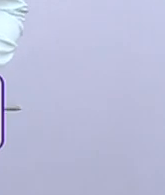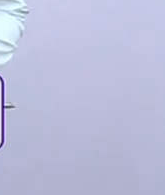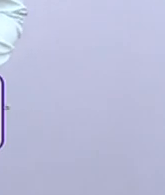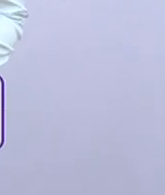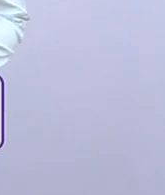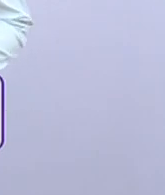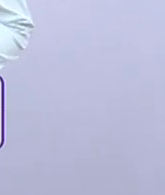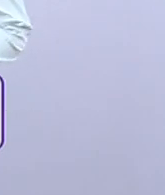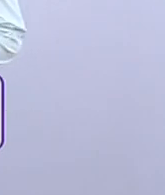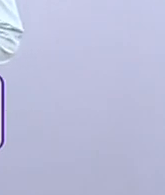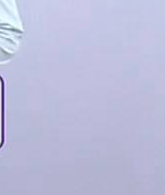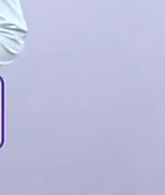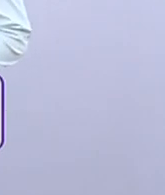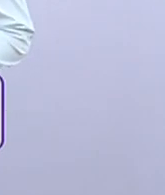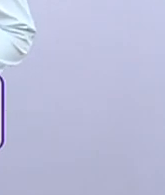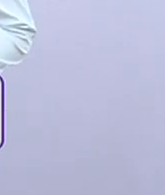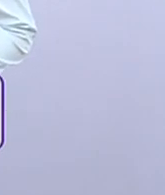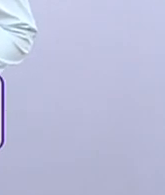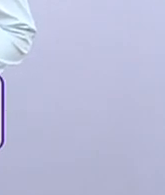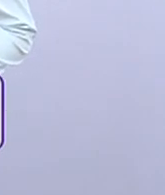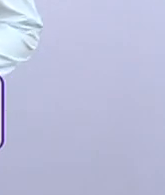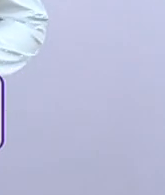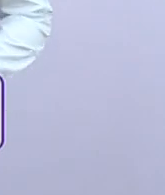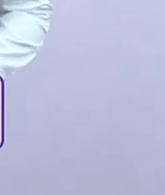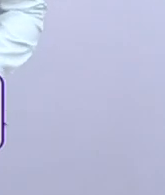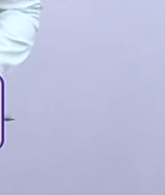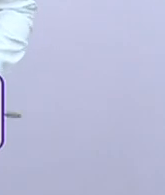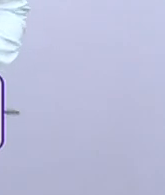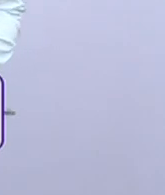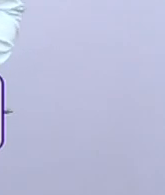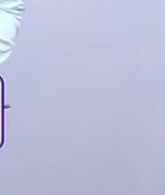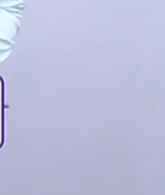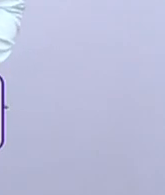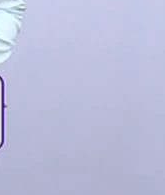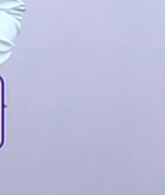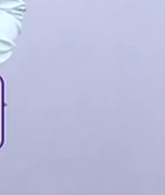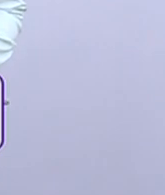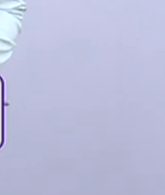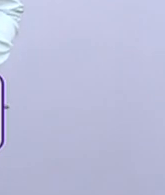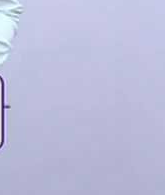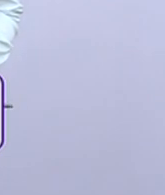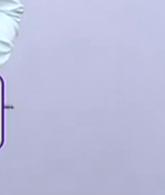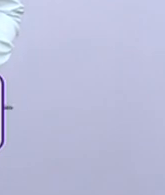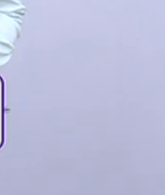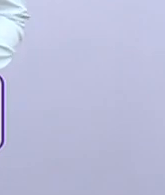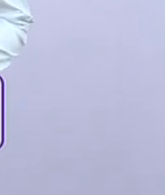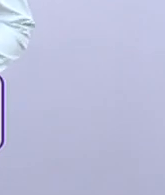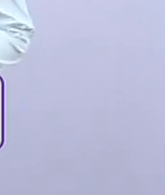The correct answer is, it's warm and sunny.